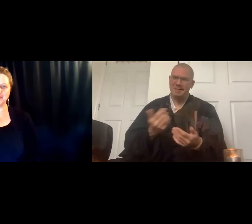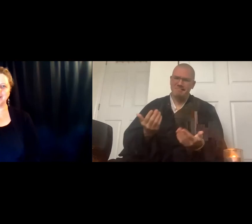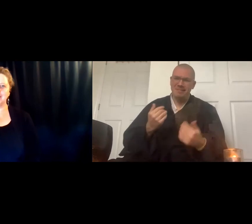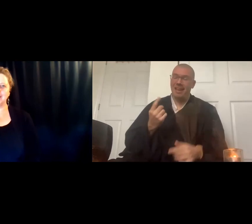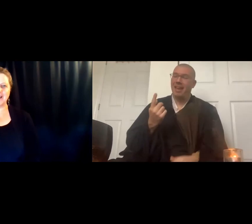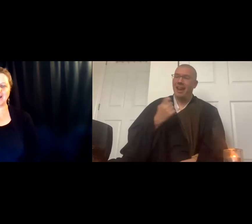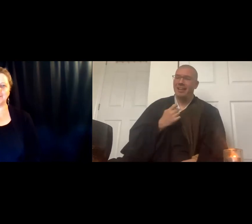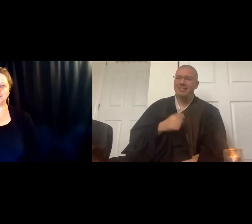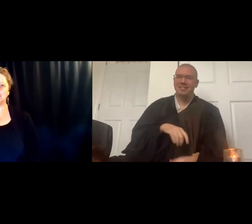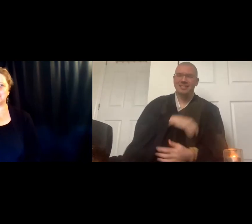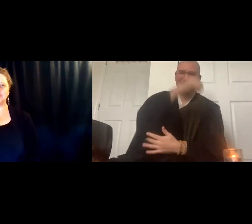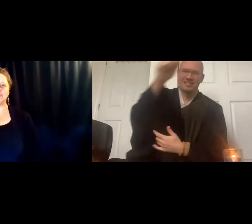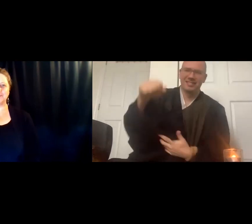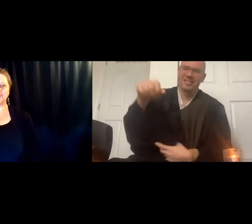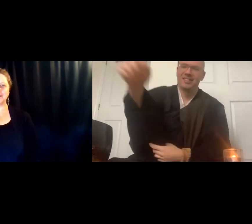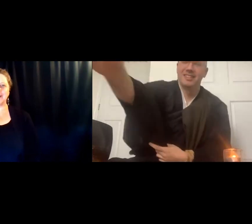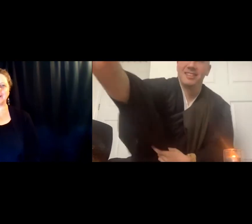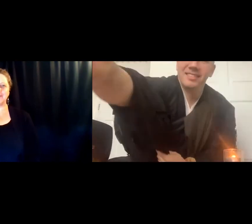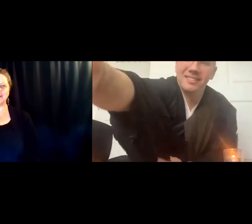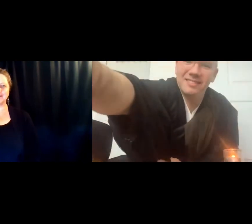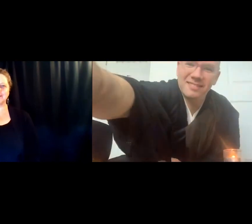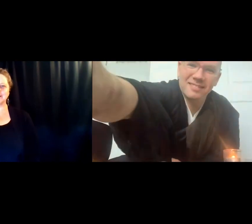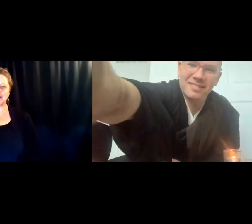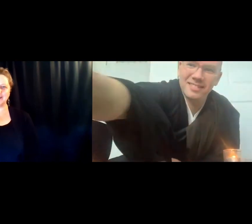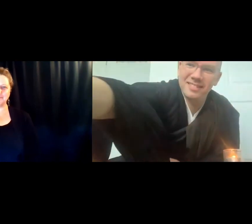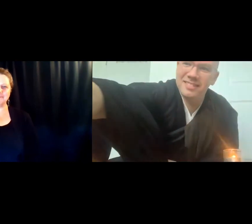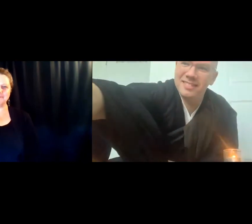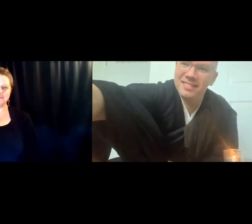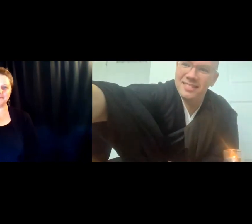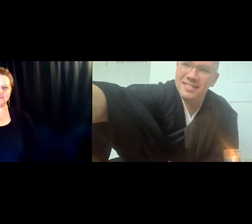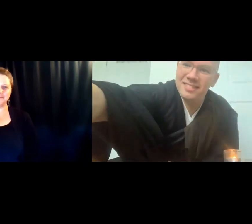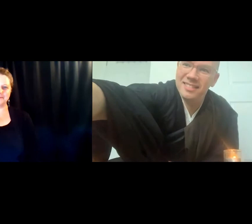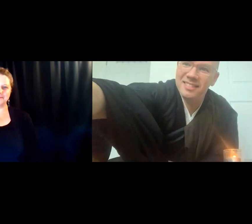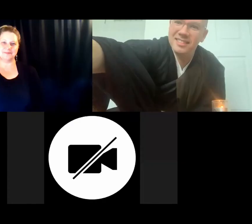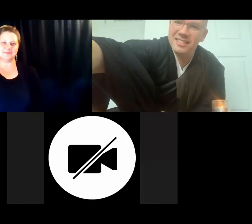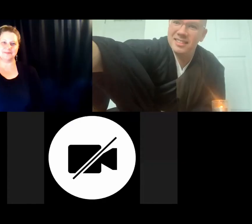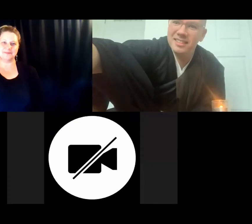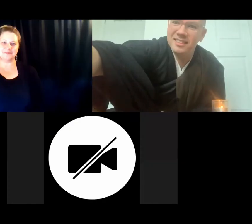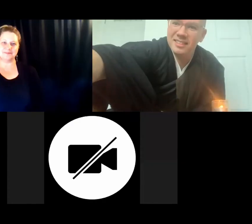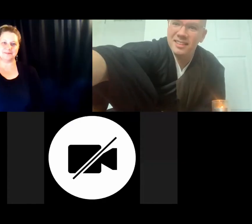people. I really want you to feel free to take advantage of this time.